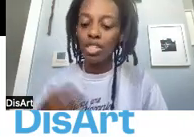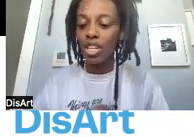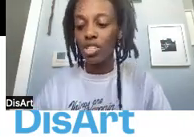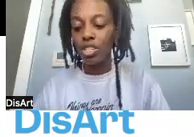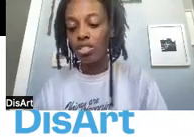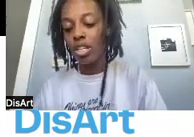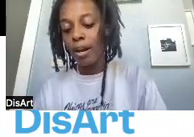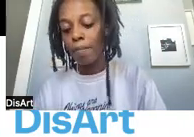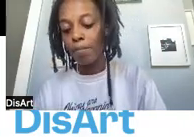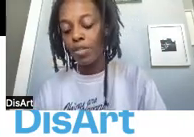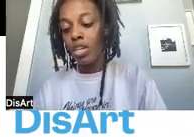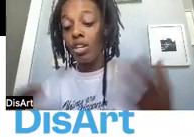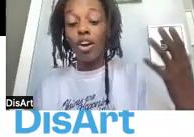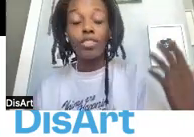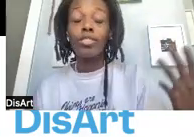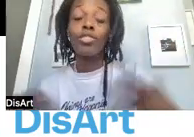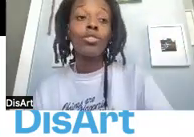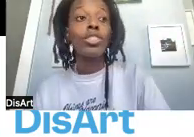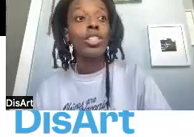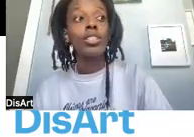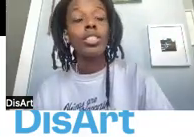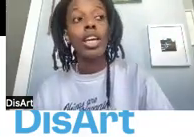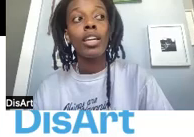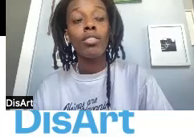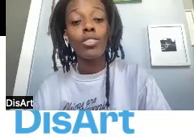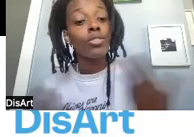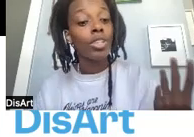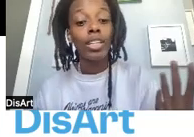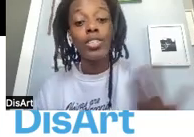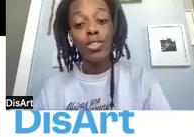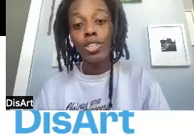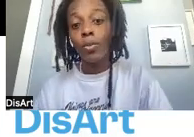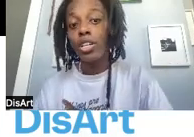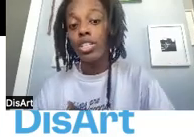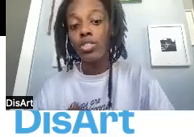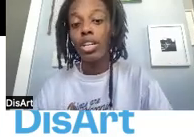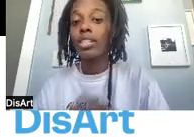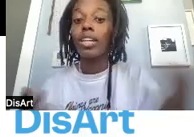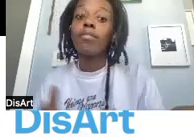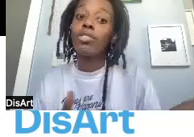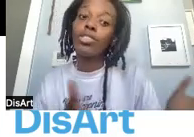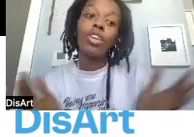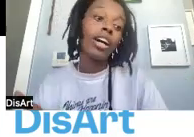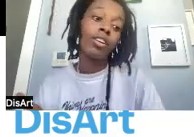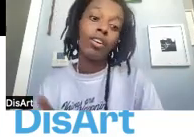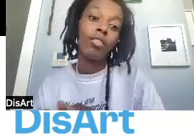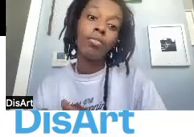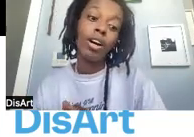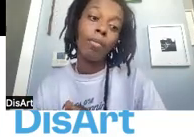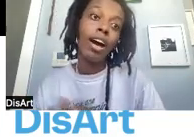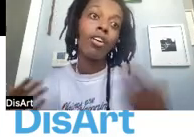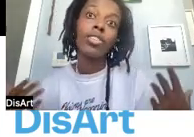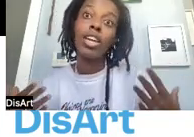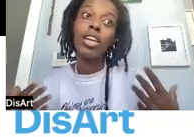arts organizations, arts institutions, and also doing like consulting work to kind of get folks on track